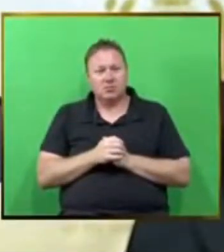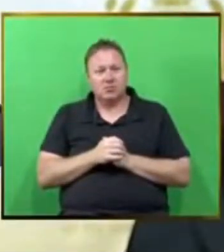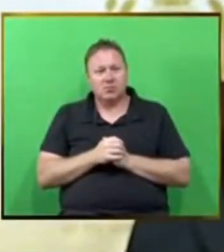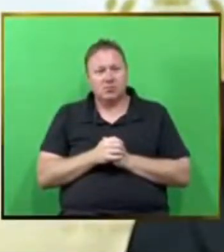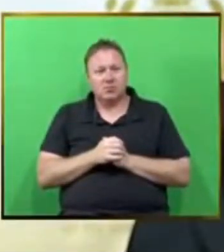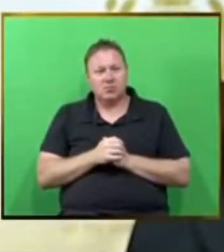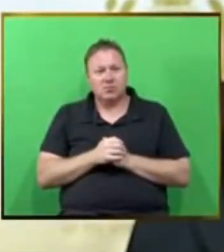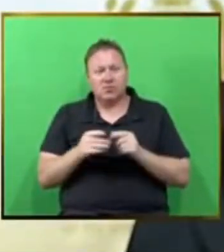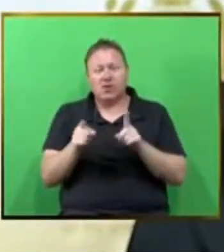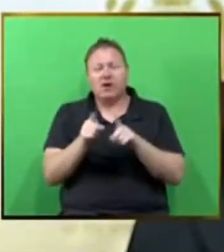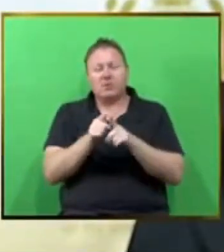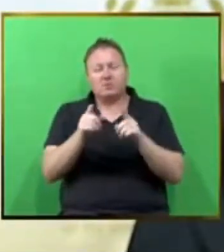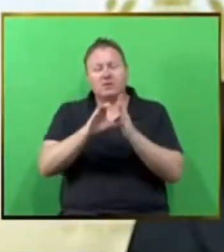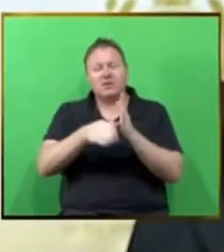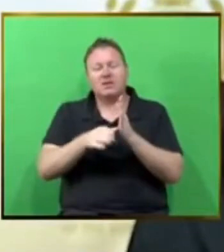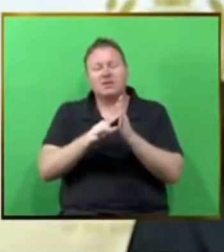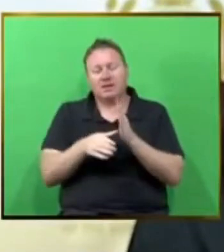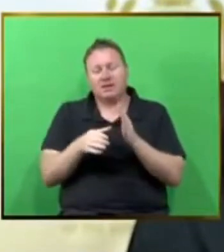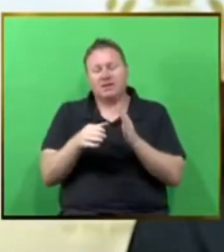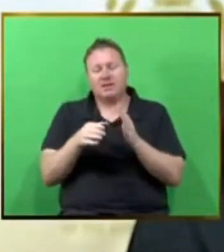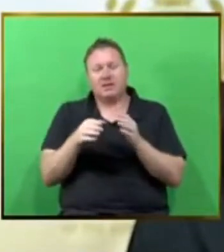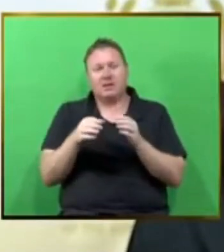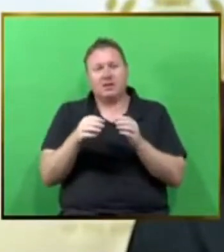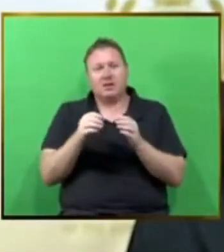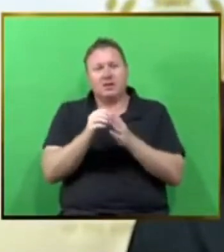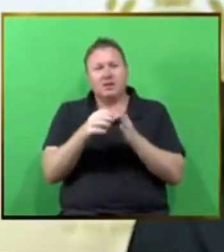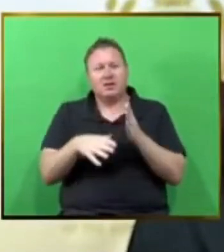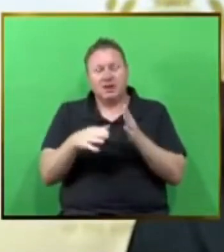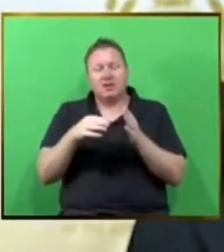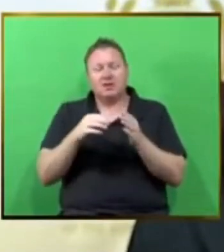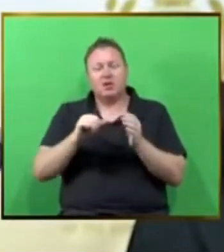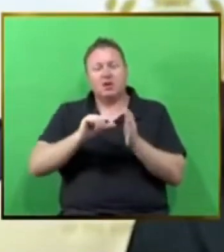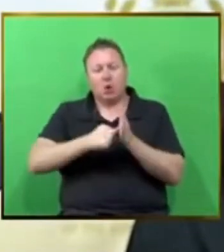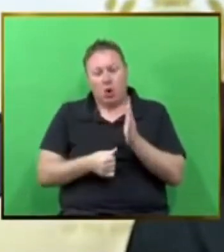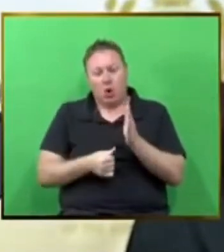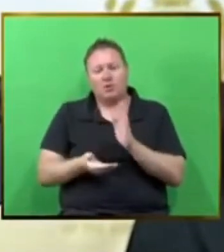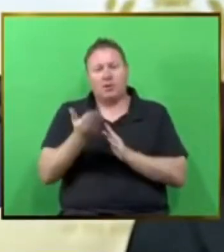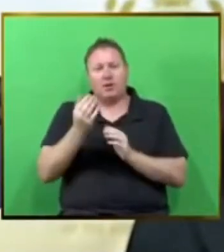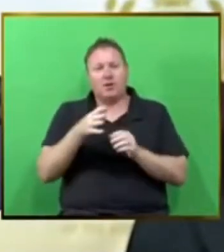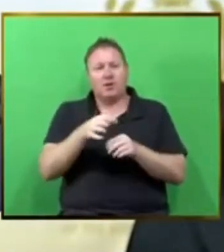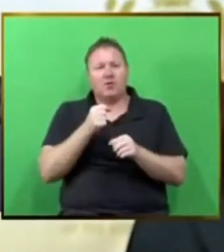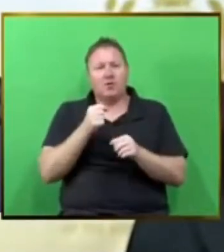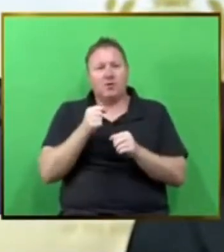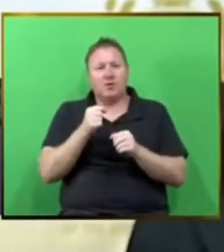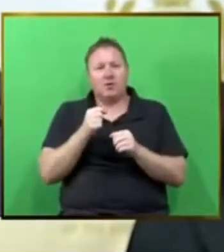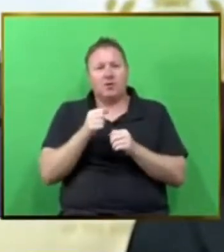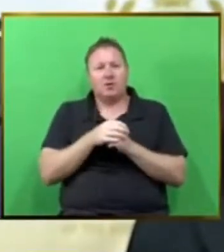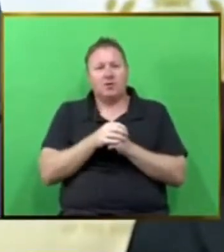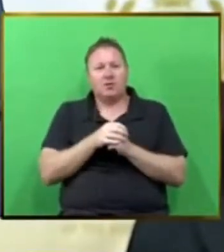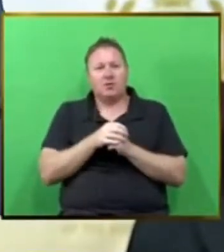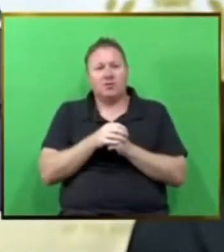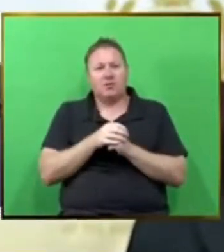This will be split in 90 rand effective from April and 10 effective from October.